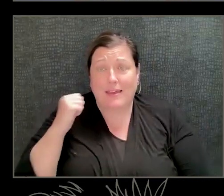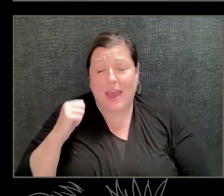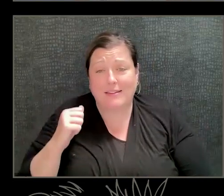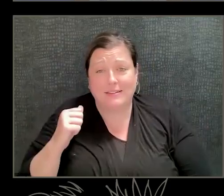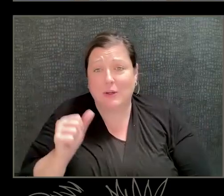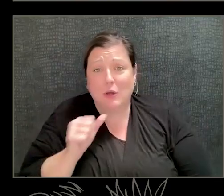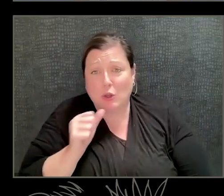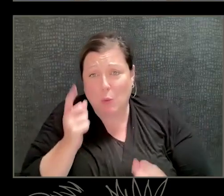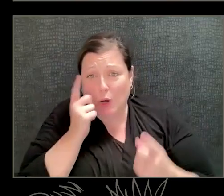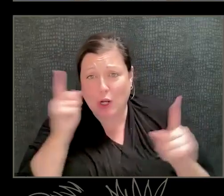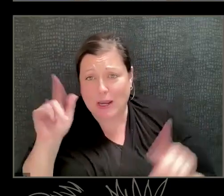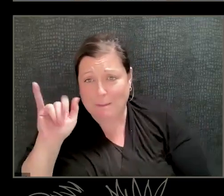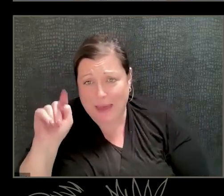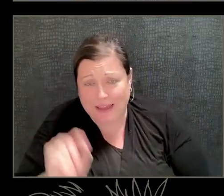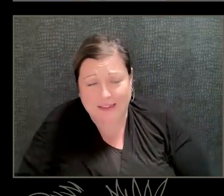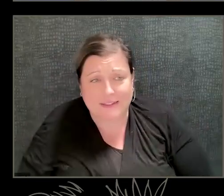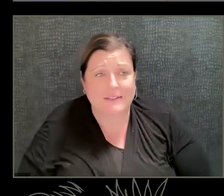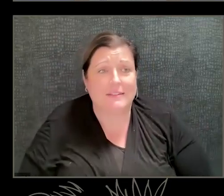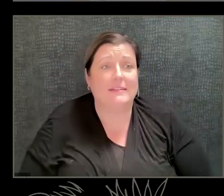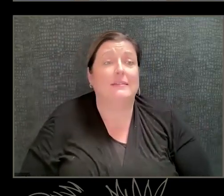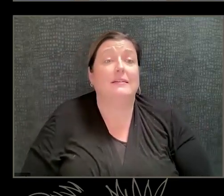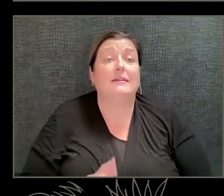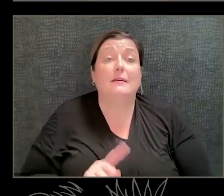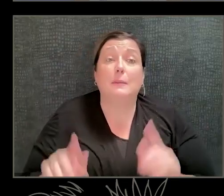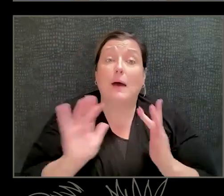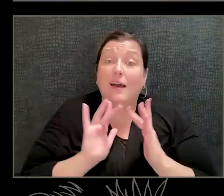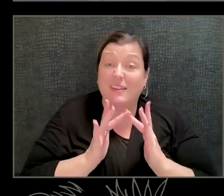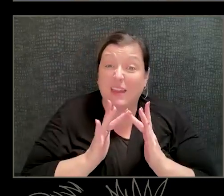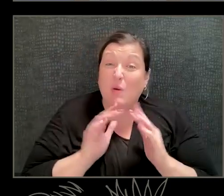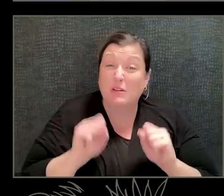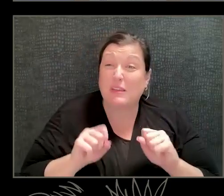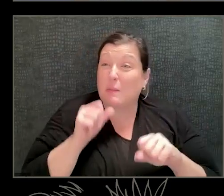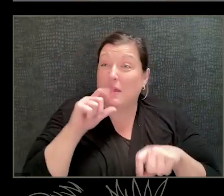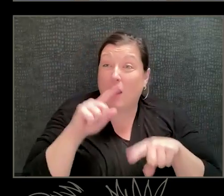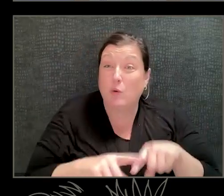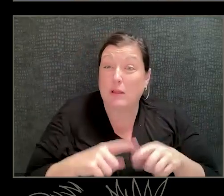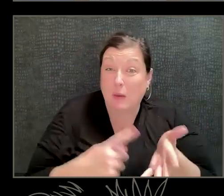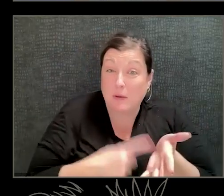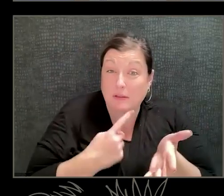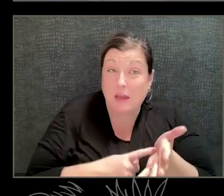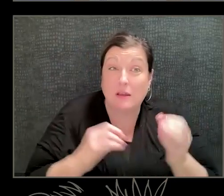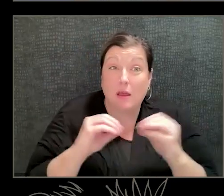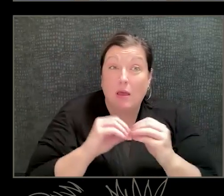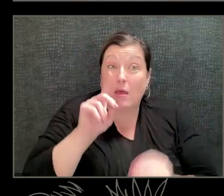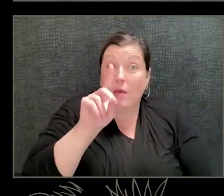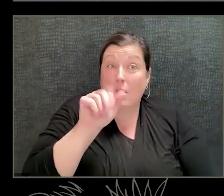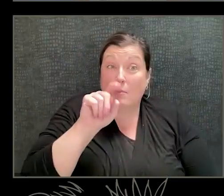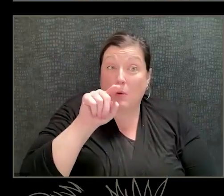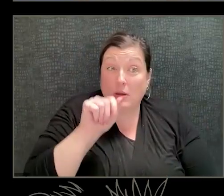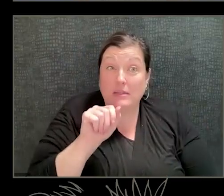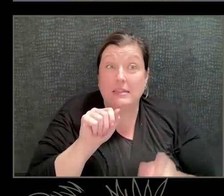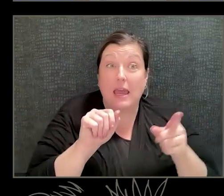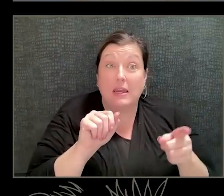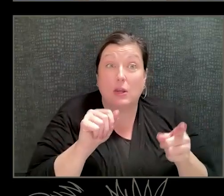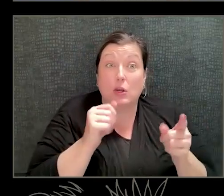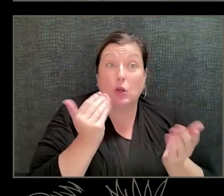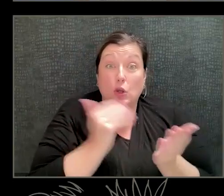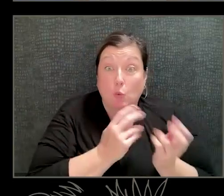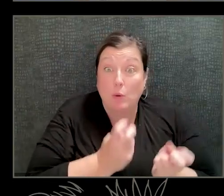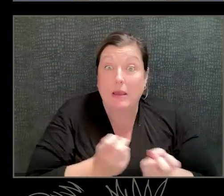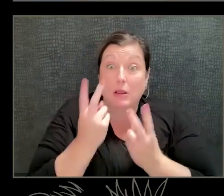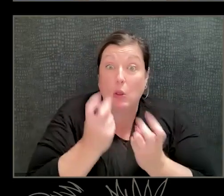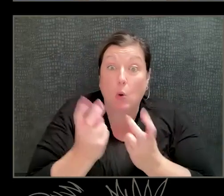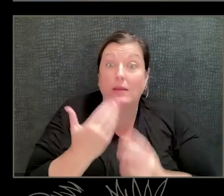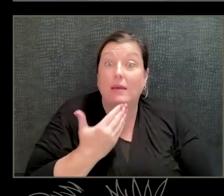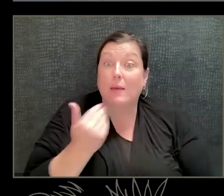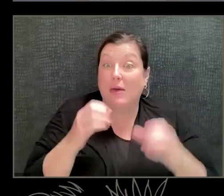it. But networks can be unreliable sometimes, and the more pieces of data you're superfluously reloading, the